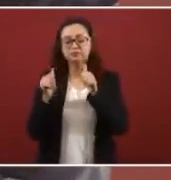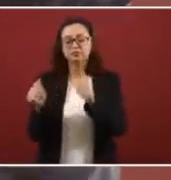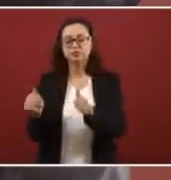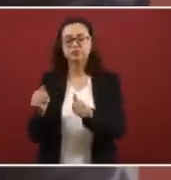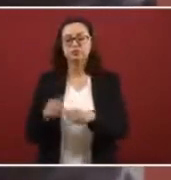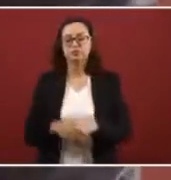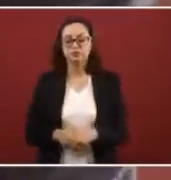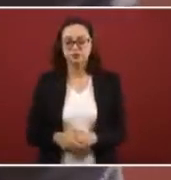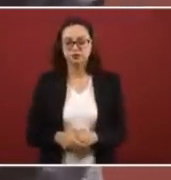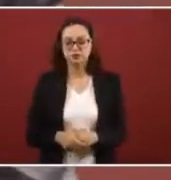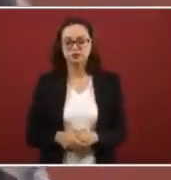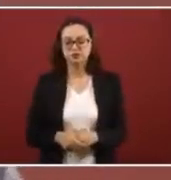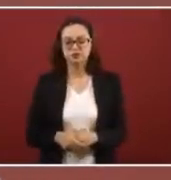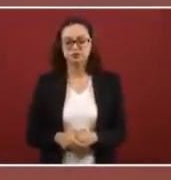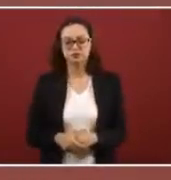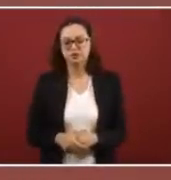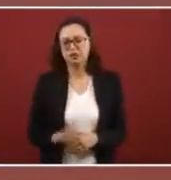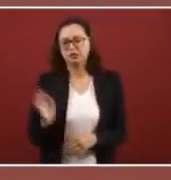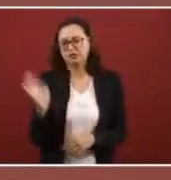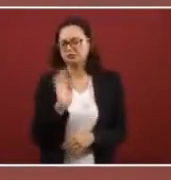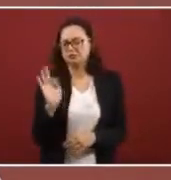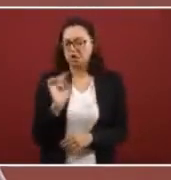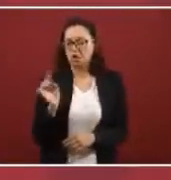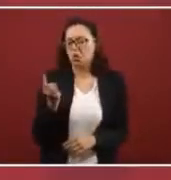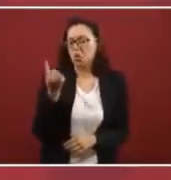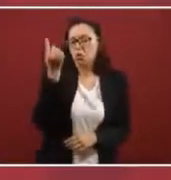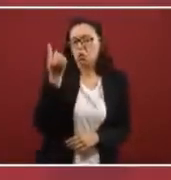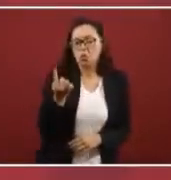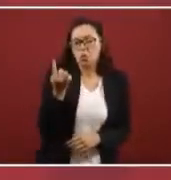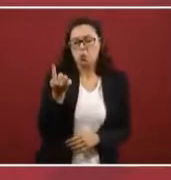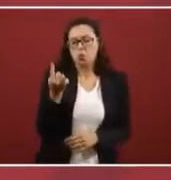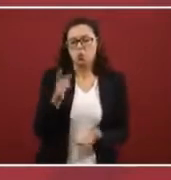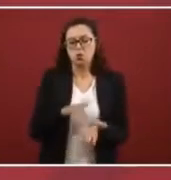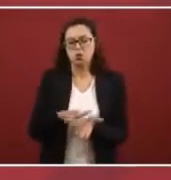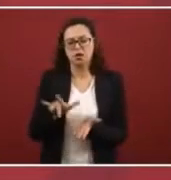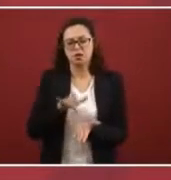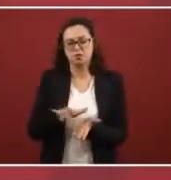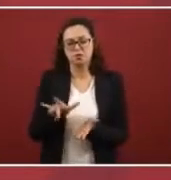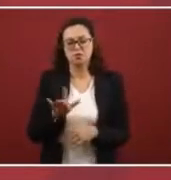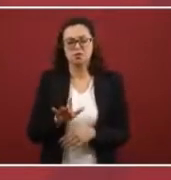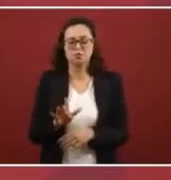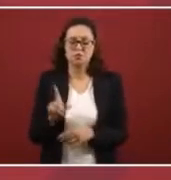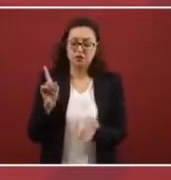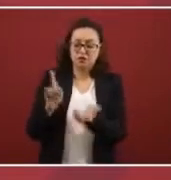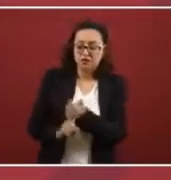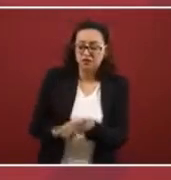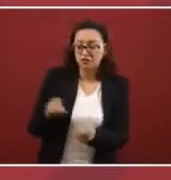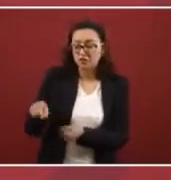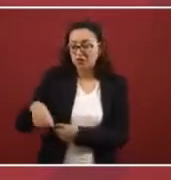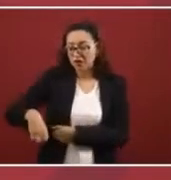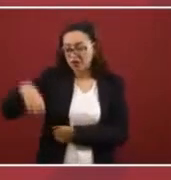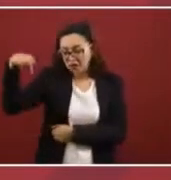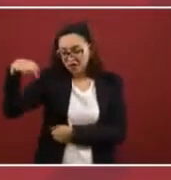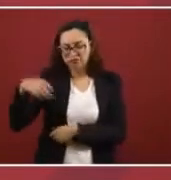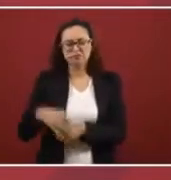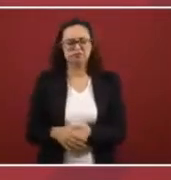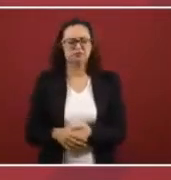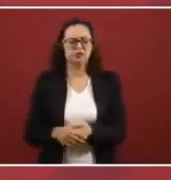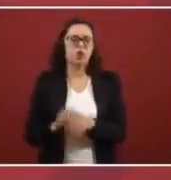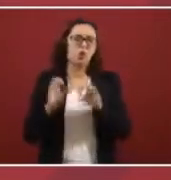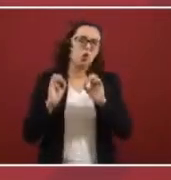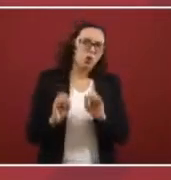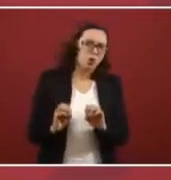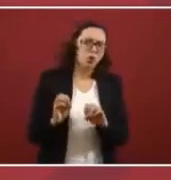Perhaps with a little support, that one, because they have an older adult,